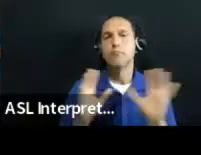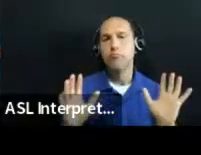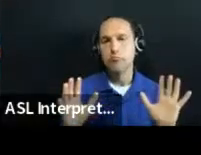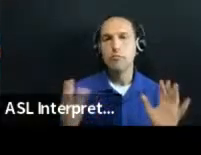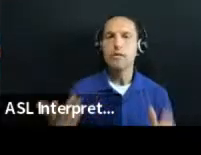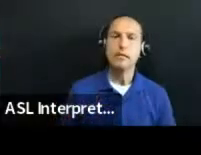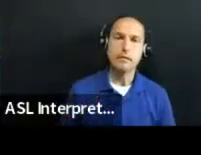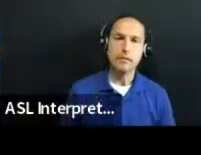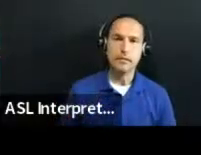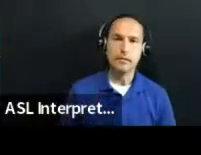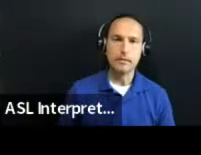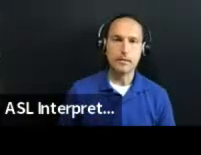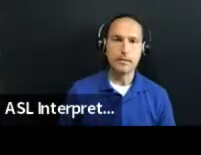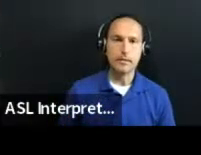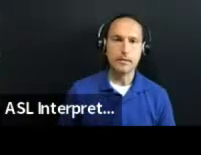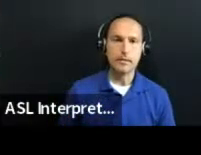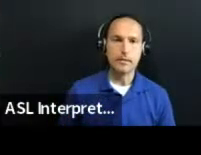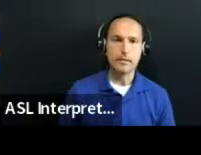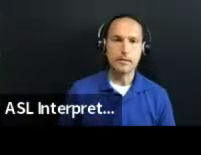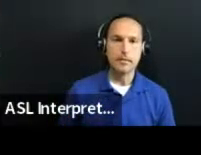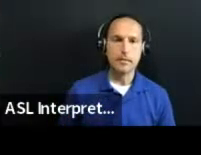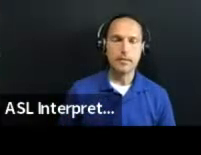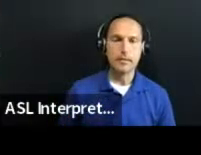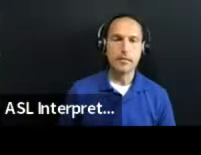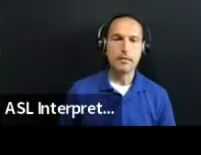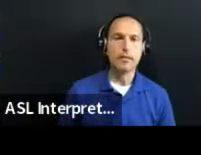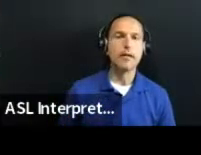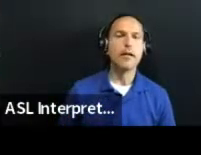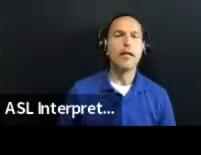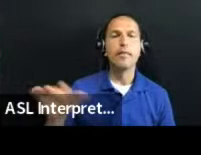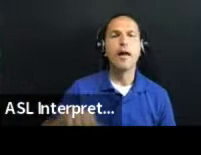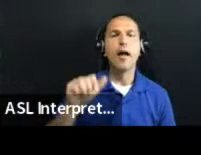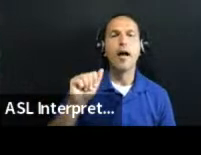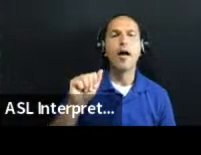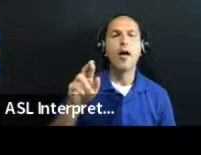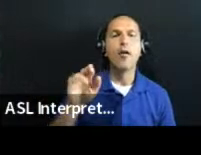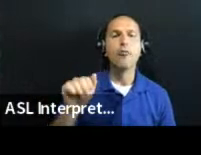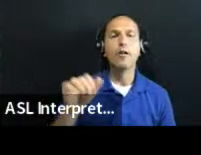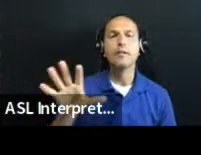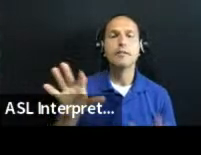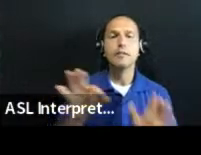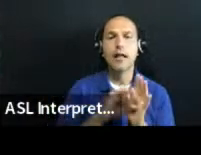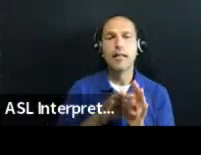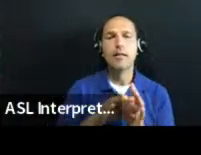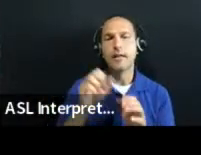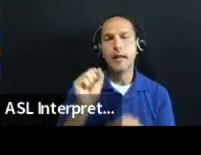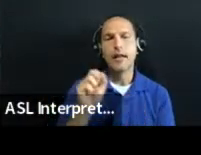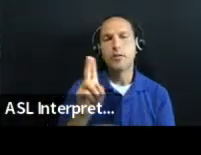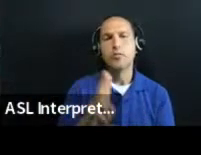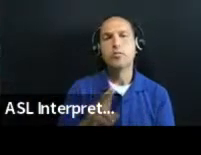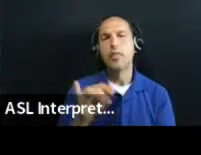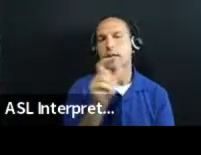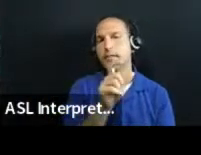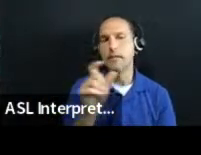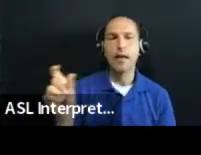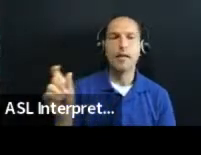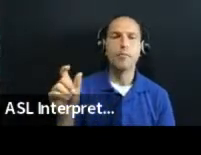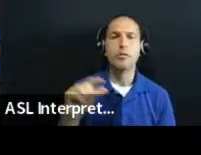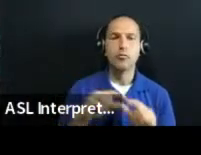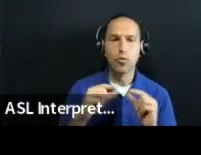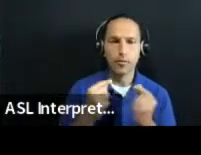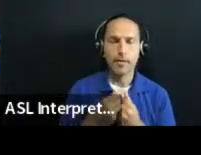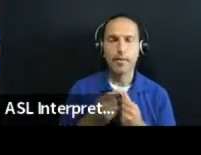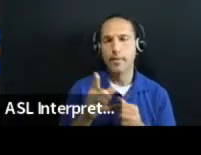Or, you know, whereas ARIA selected, I might use that in a tab group, right? So if there's different tabs and